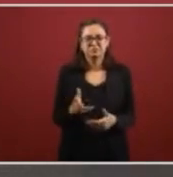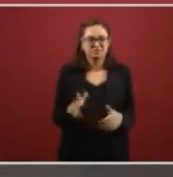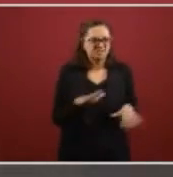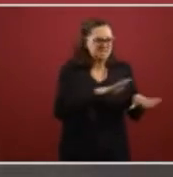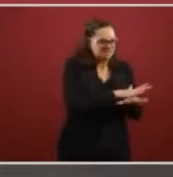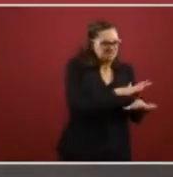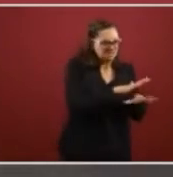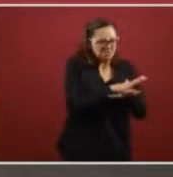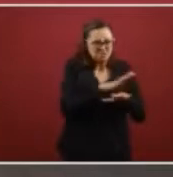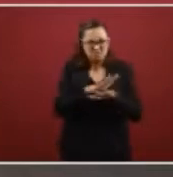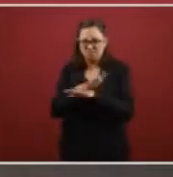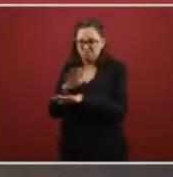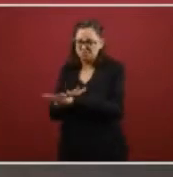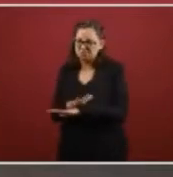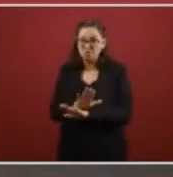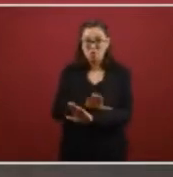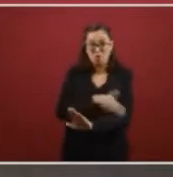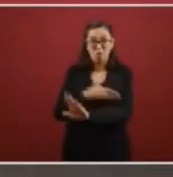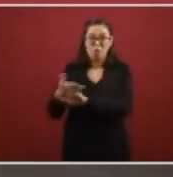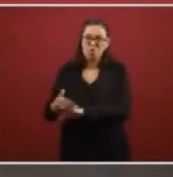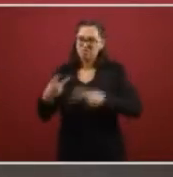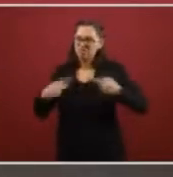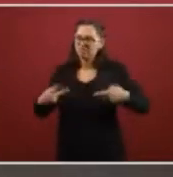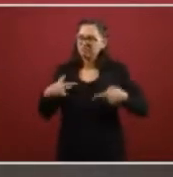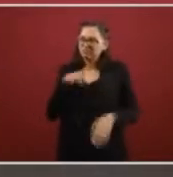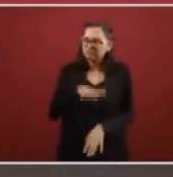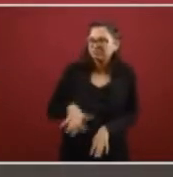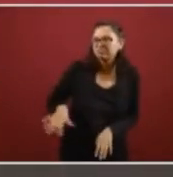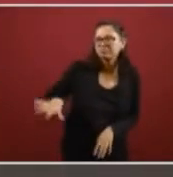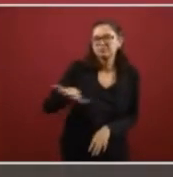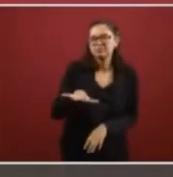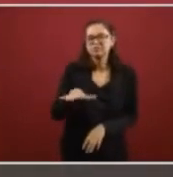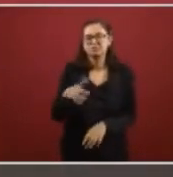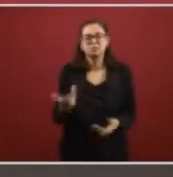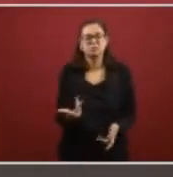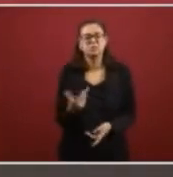And they didn't even talk about that in their campaigns.